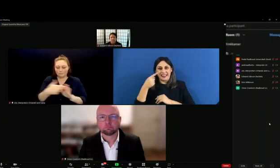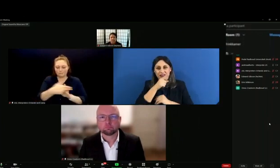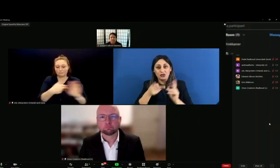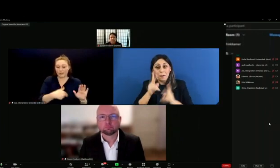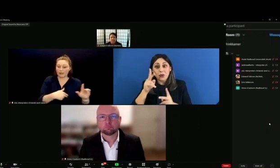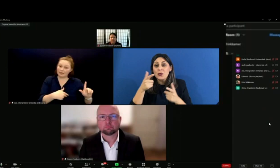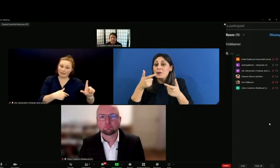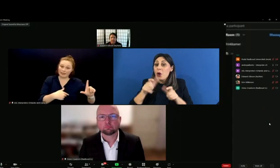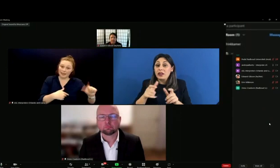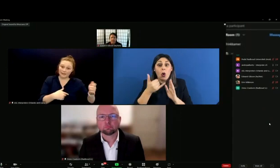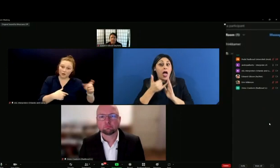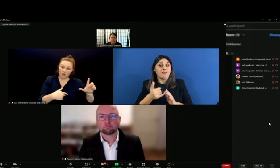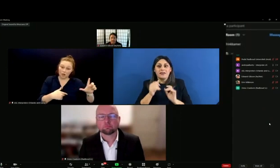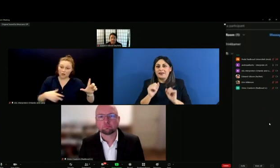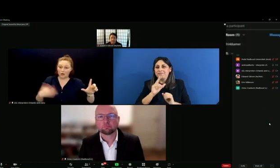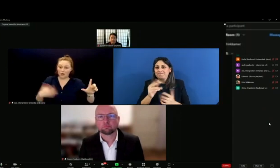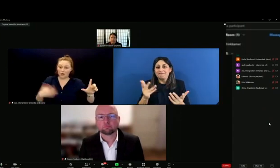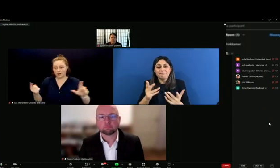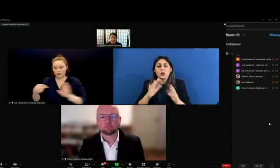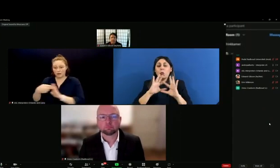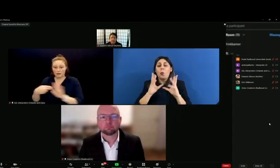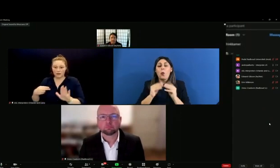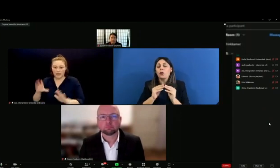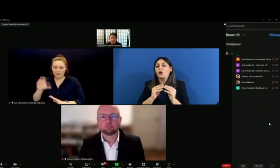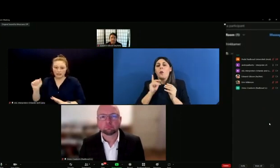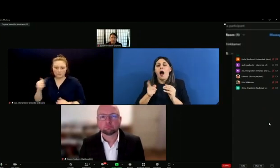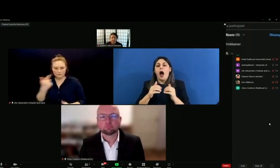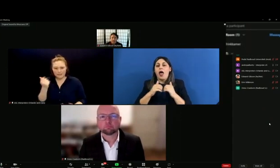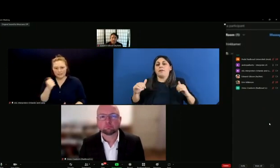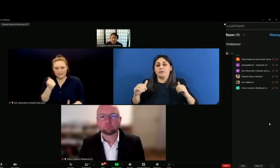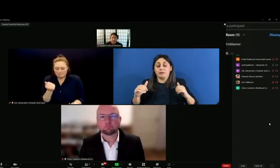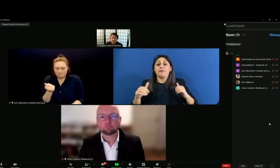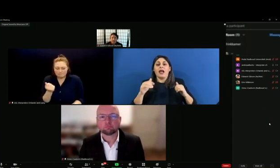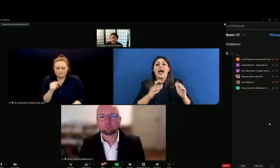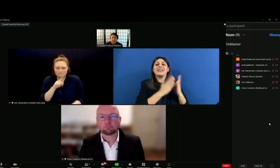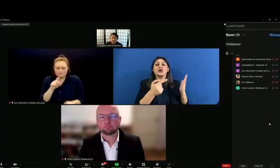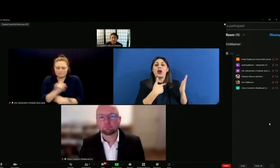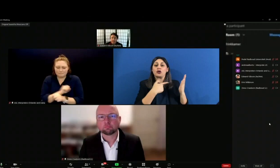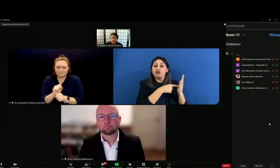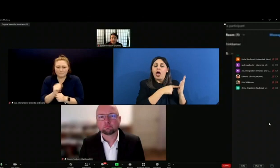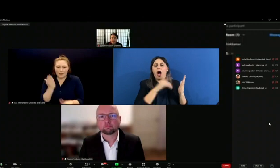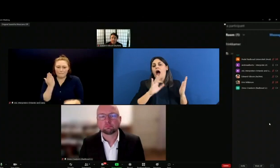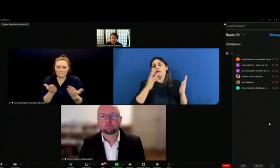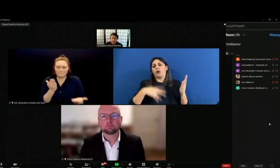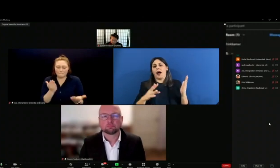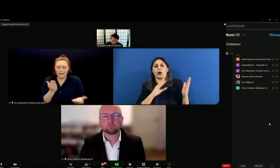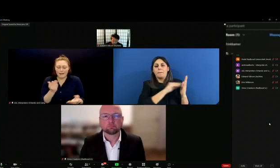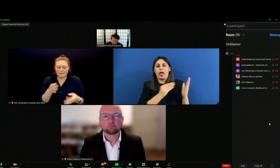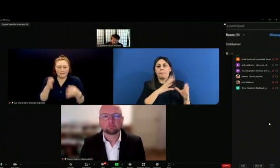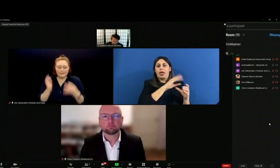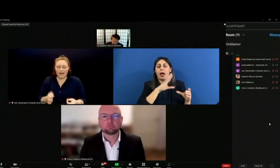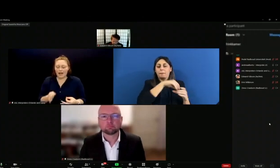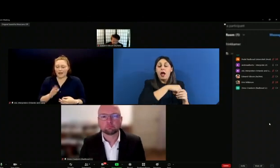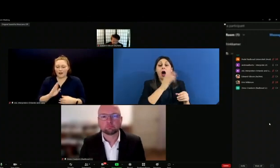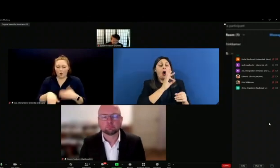and what we should consider constructed action, because indeed it might go to we might conclude that it all